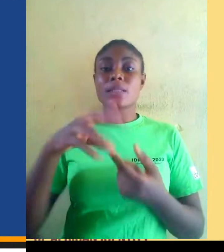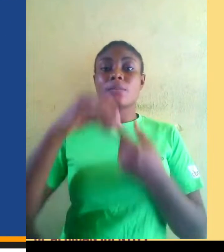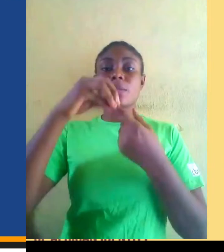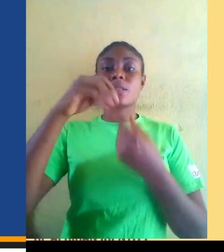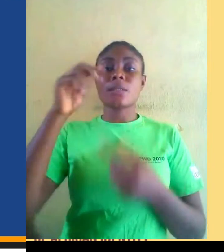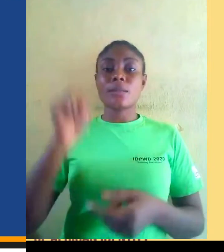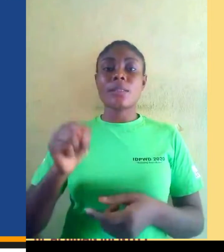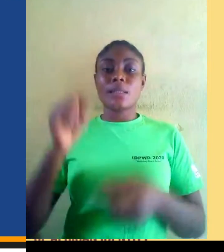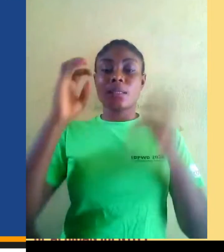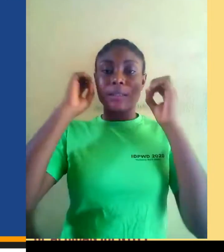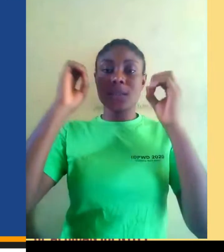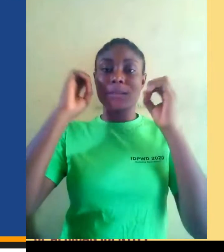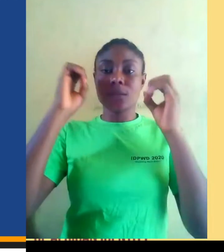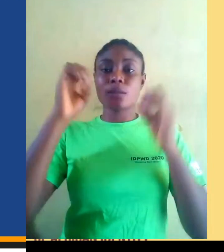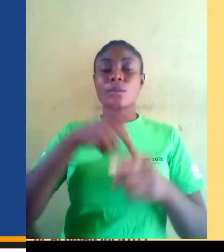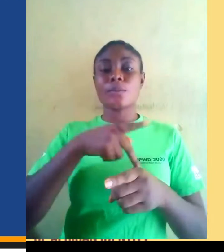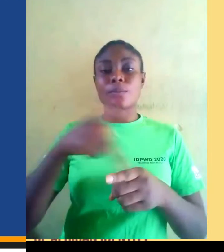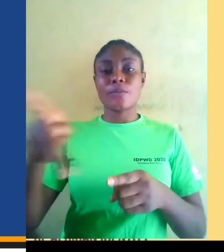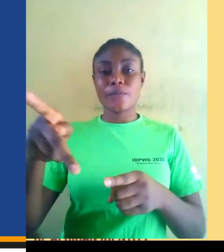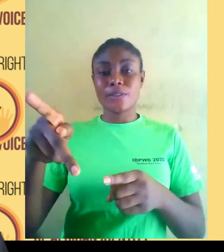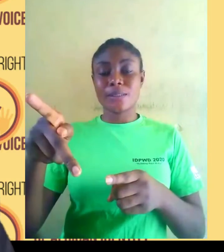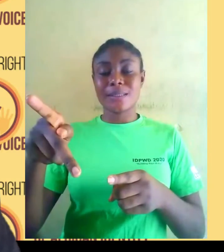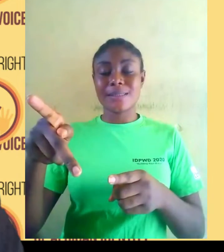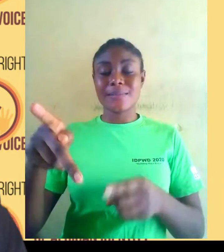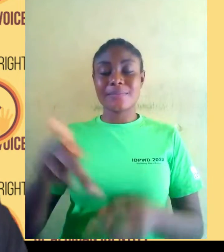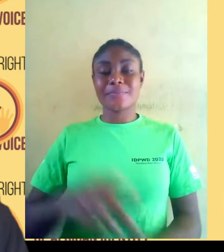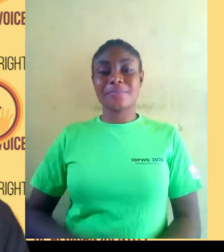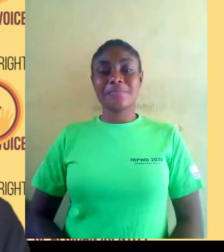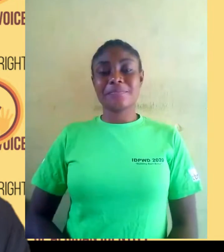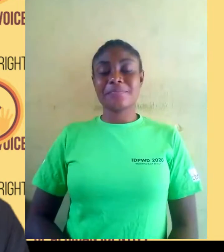needs education professionals.